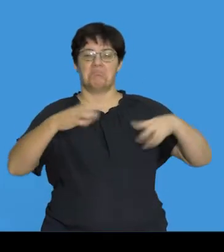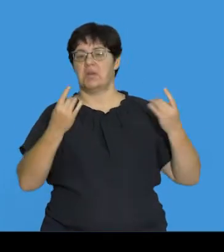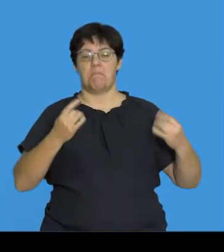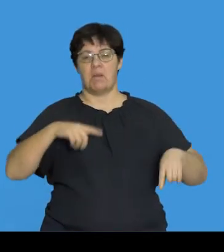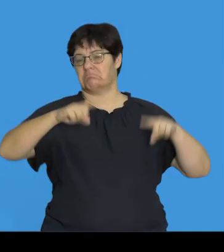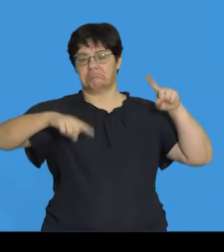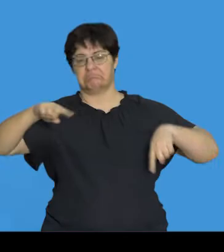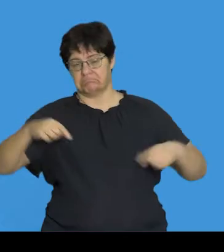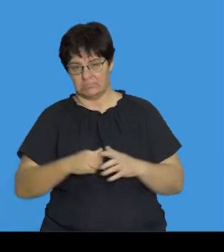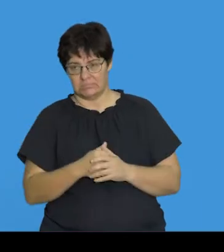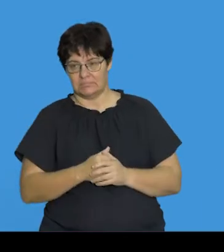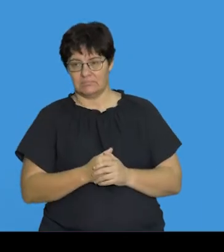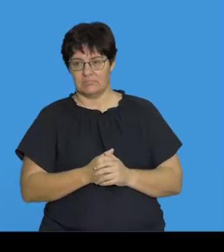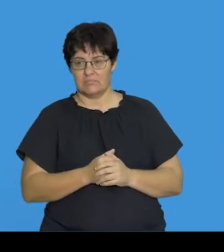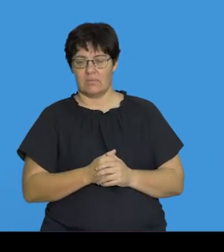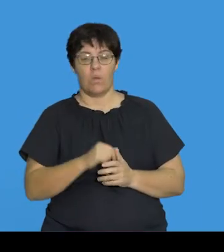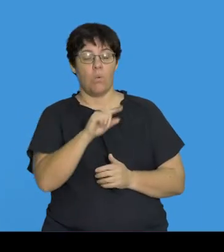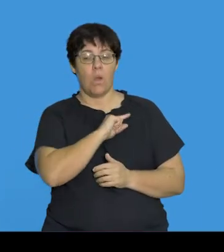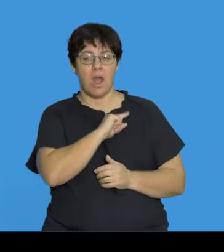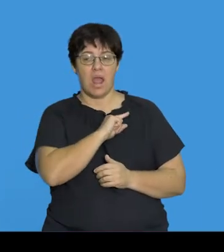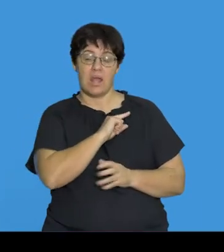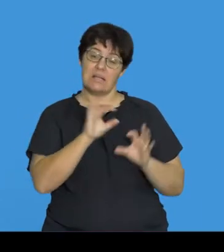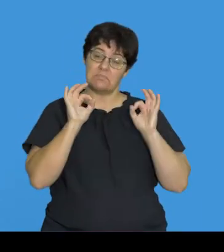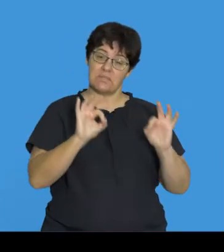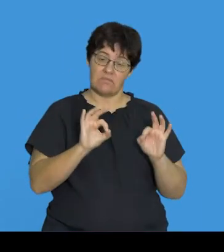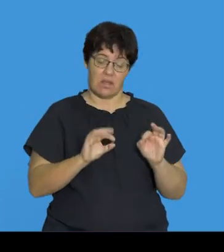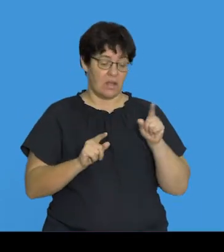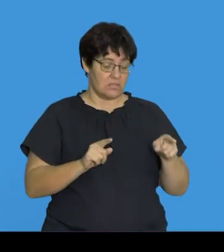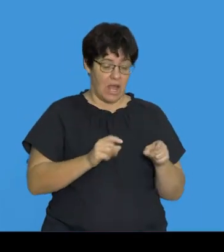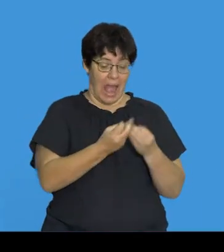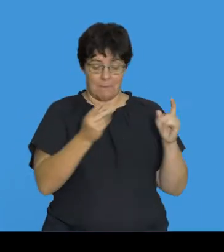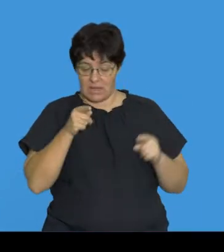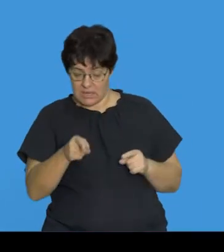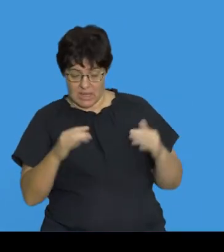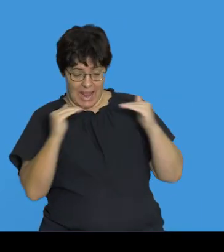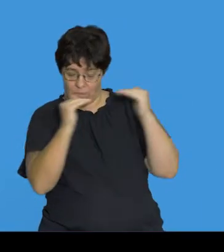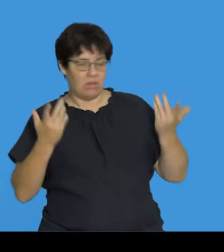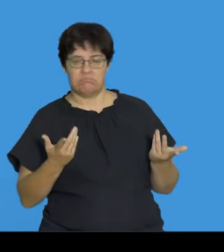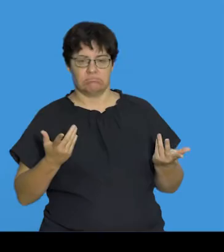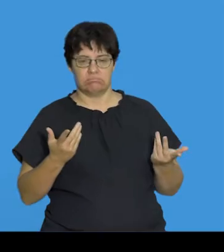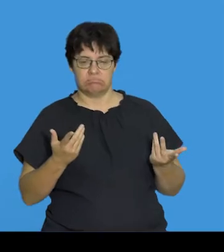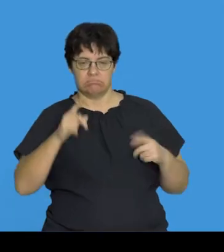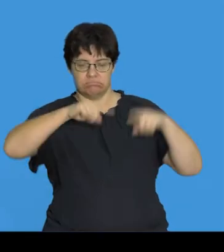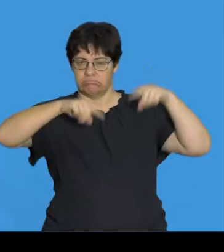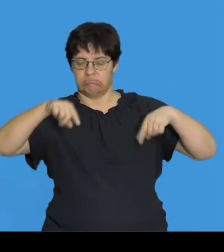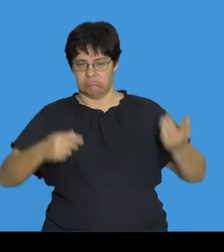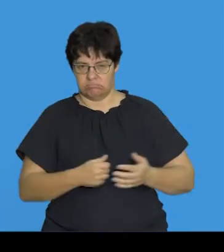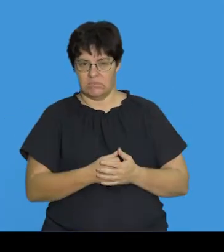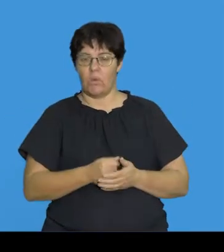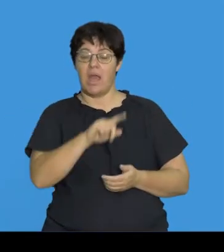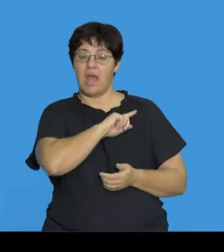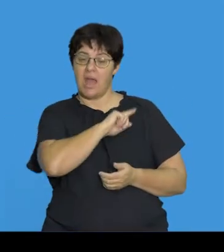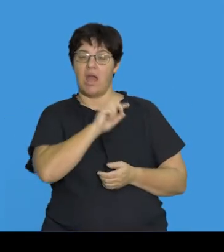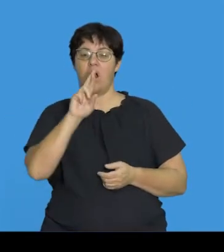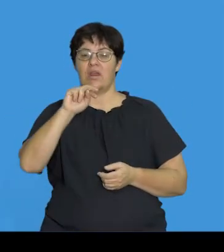a different number, and hence they are not in a specific ratio equal to each other. And that's purely based